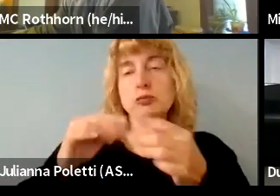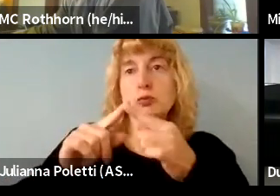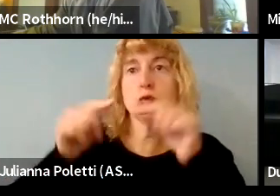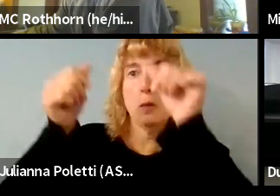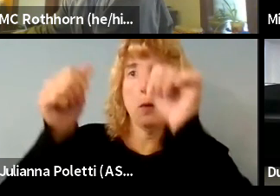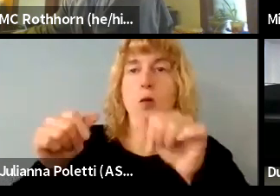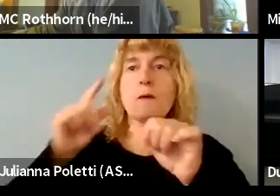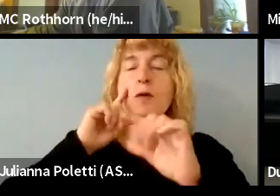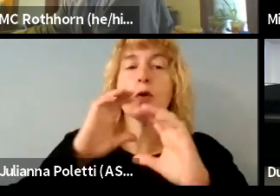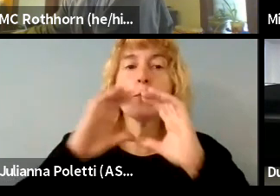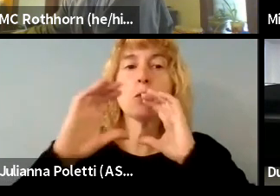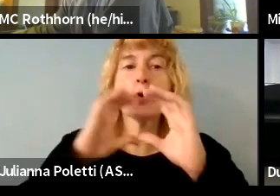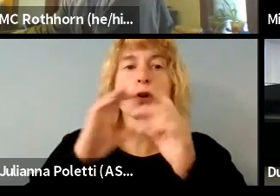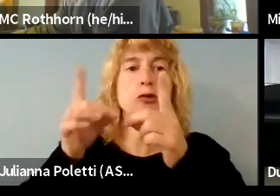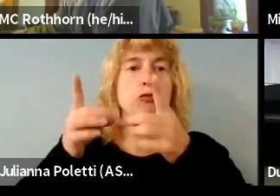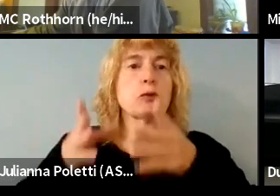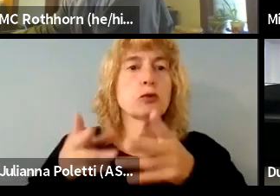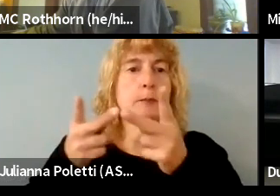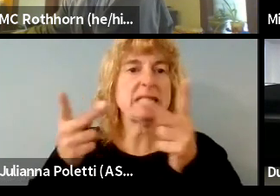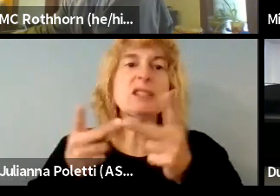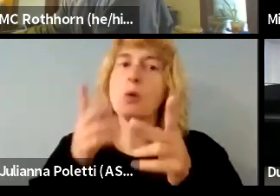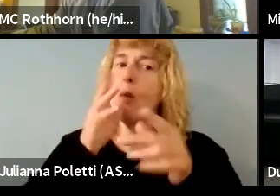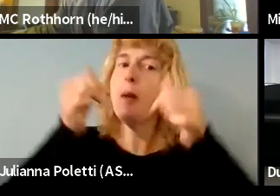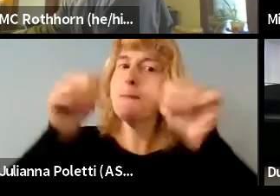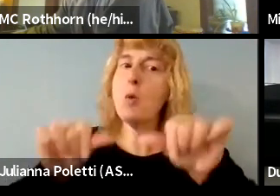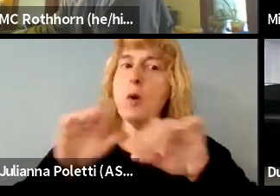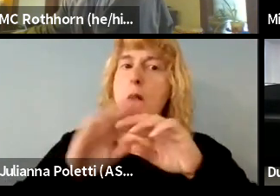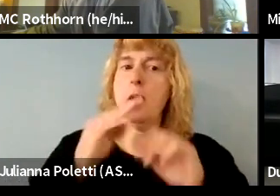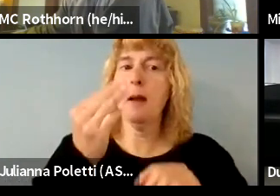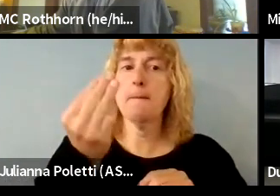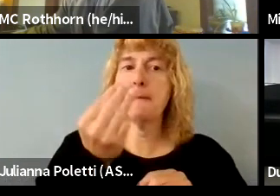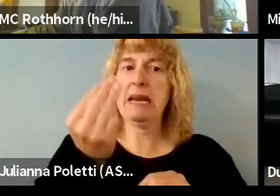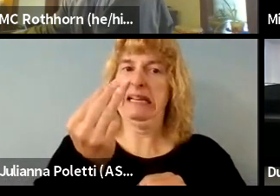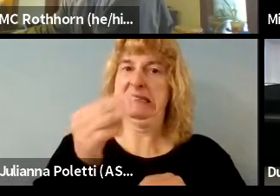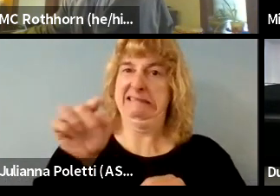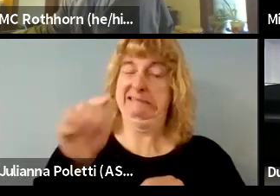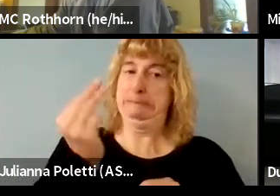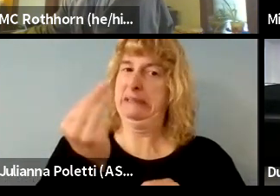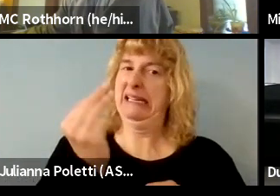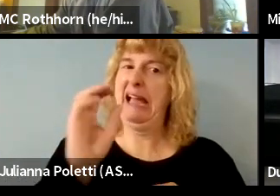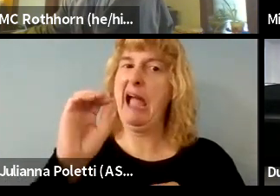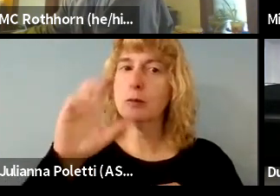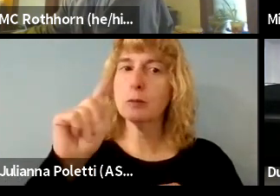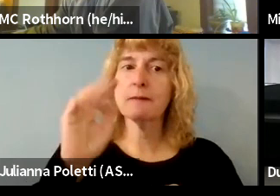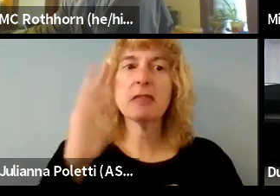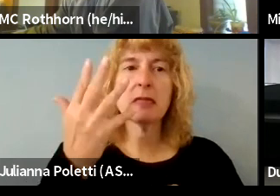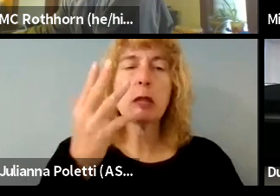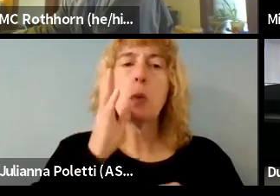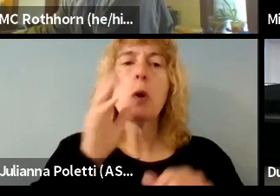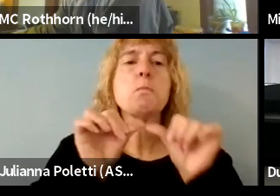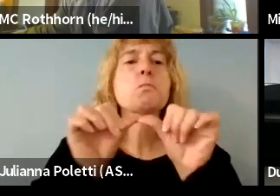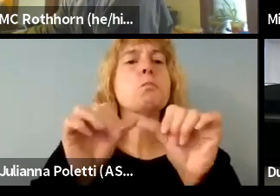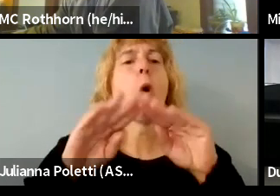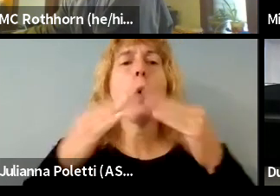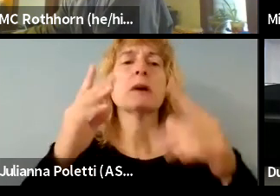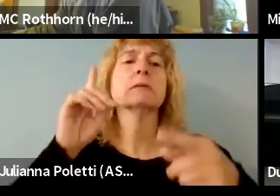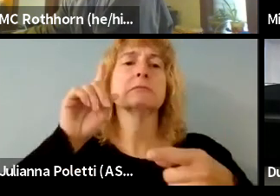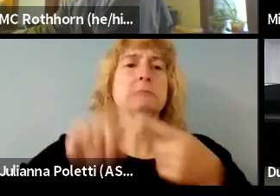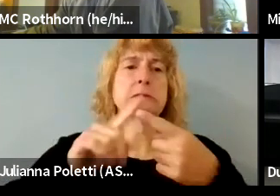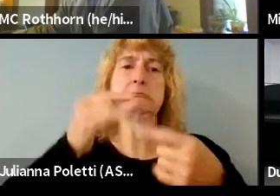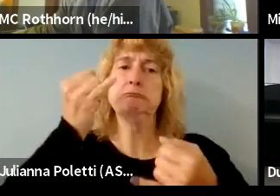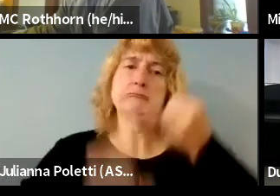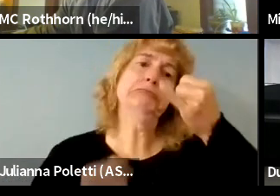director position. That'll be posted on Monday, October 5th, and be open for 3 weeks until essentially the end of the month. Like I said, I believe it's